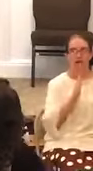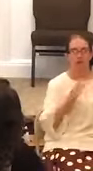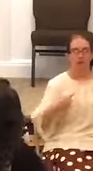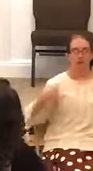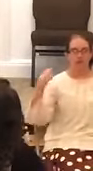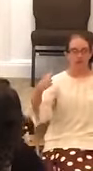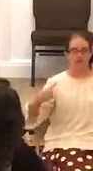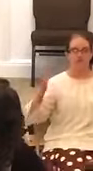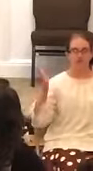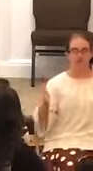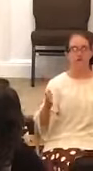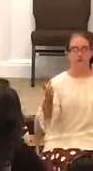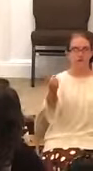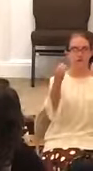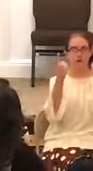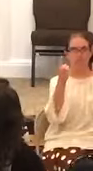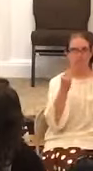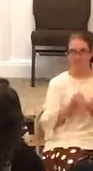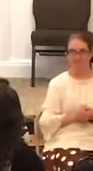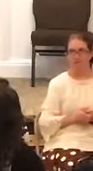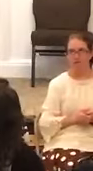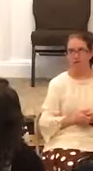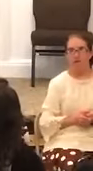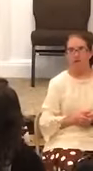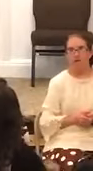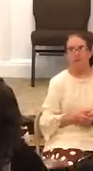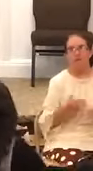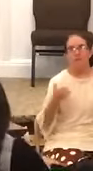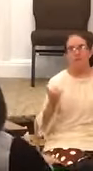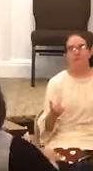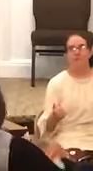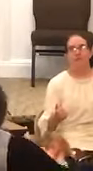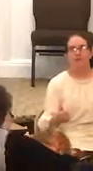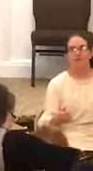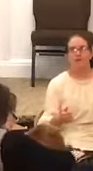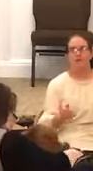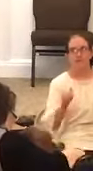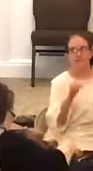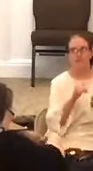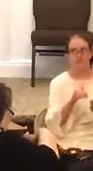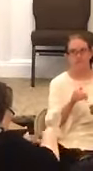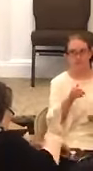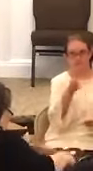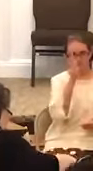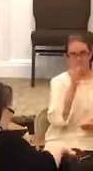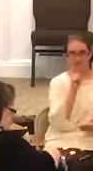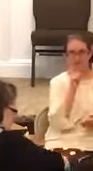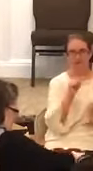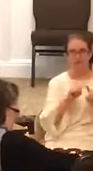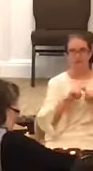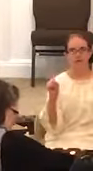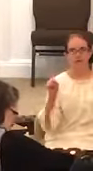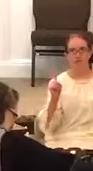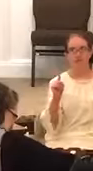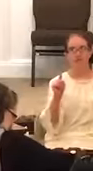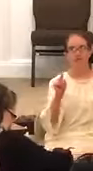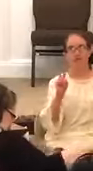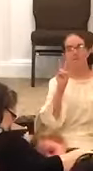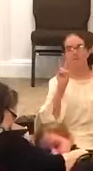the sinner appear? Well, now, he delineated between ungodly and sinner. There's two different classes of people